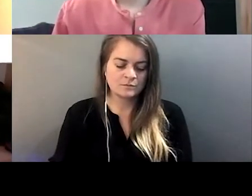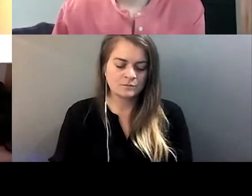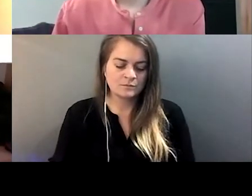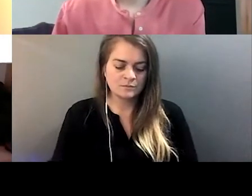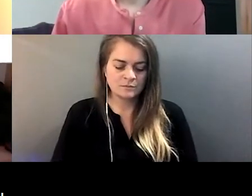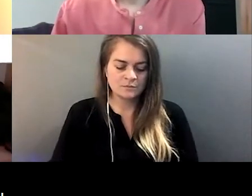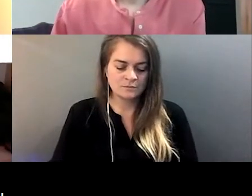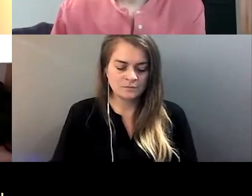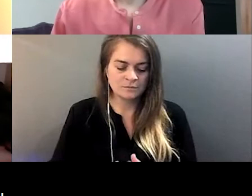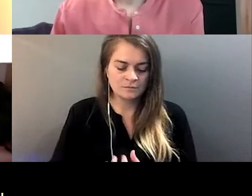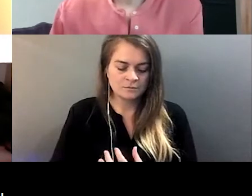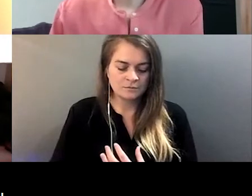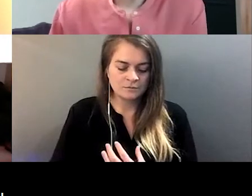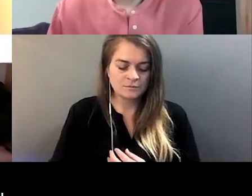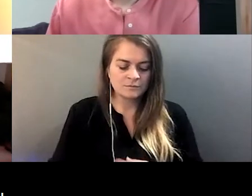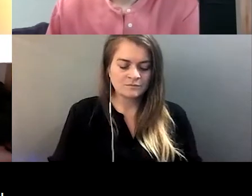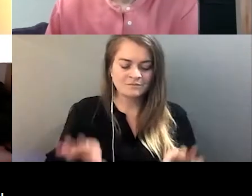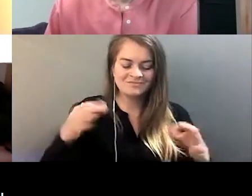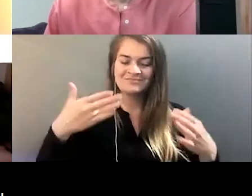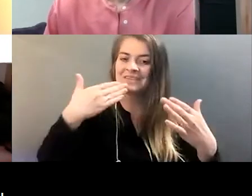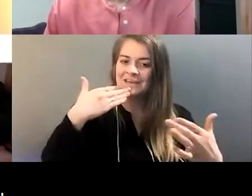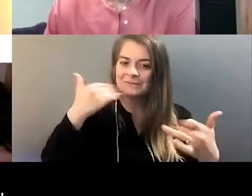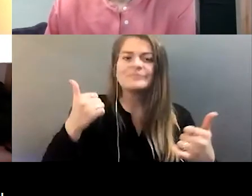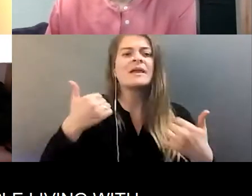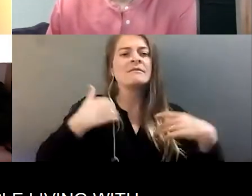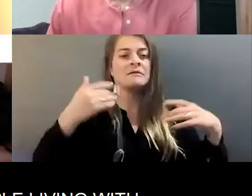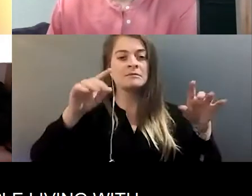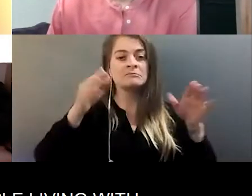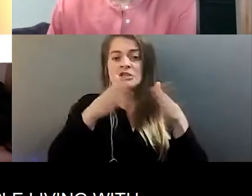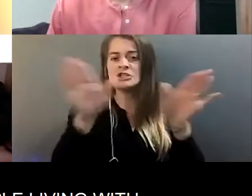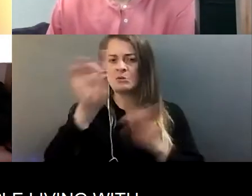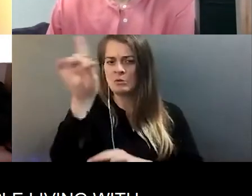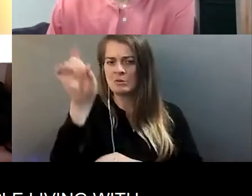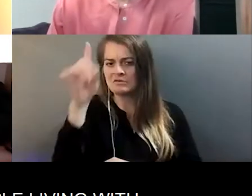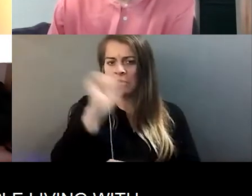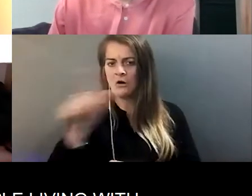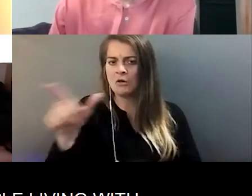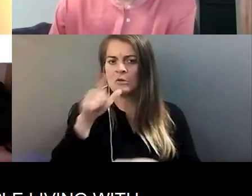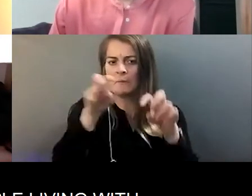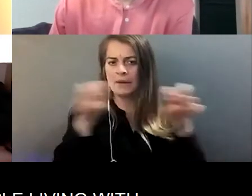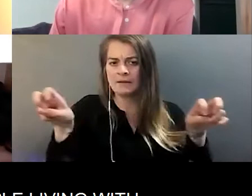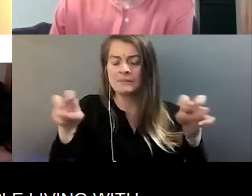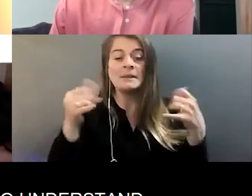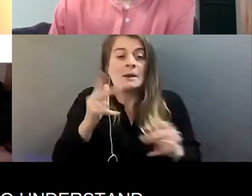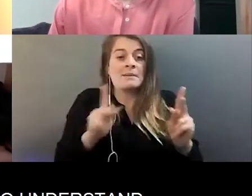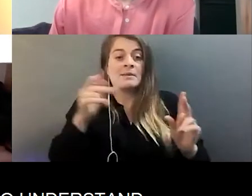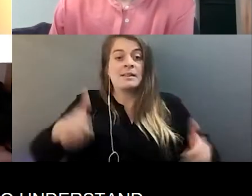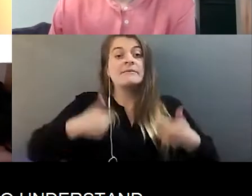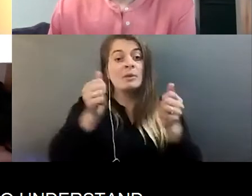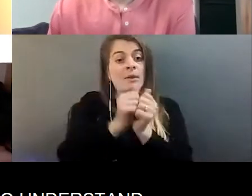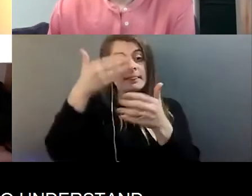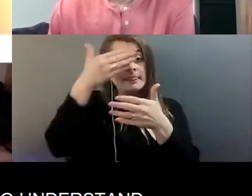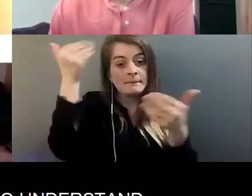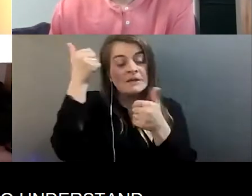Thanks, Isabel. Here's the question for all of you. Right now, there are people living with dementia in care who